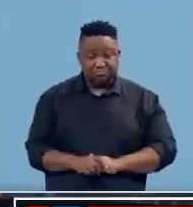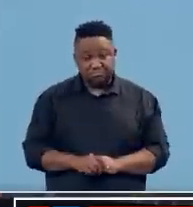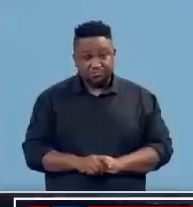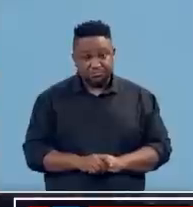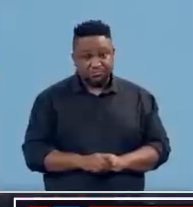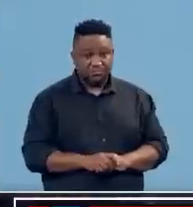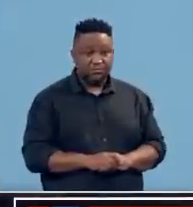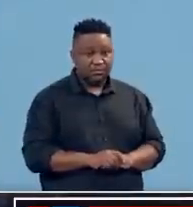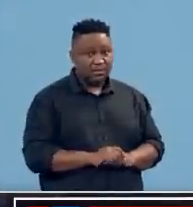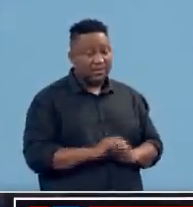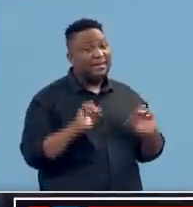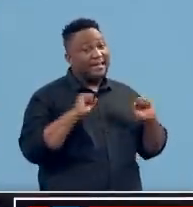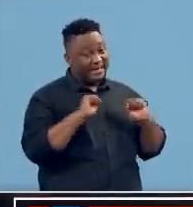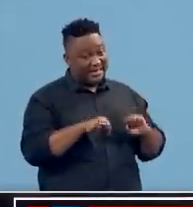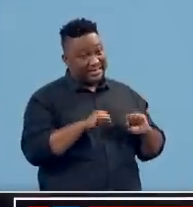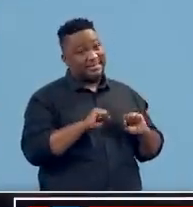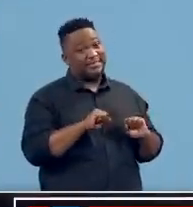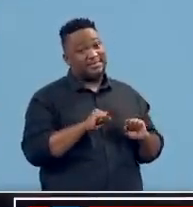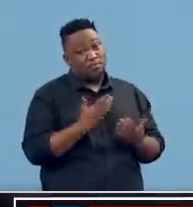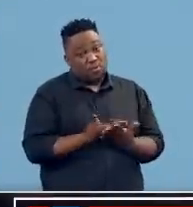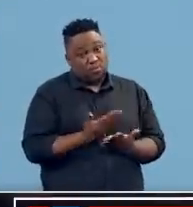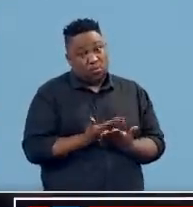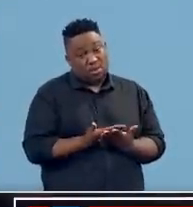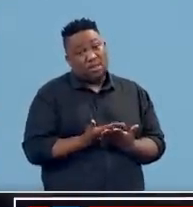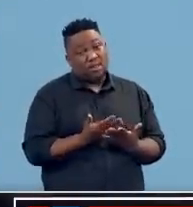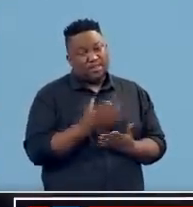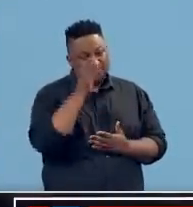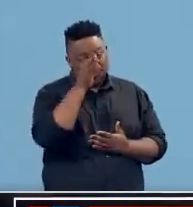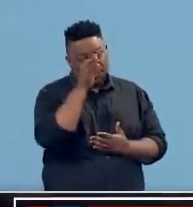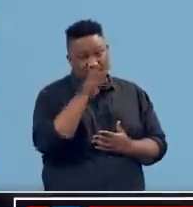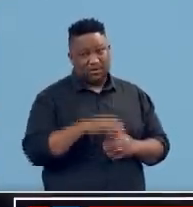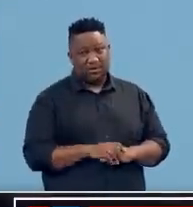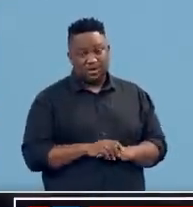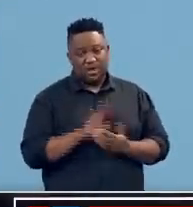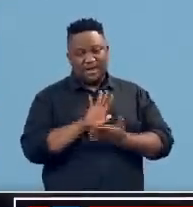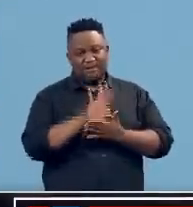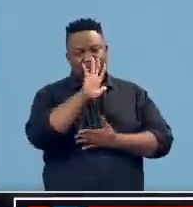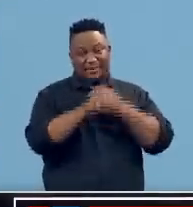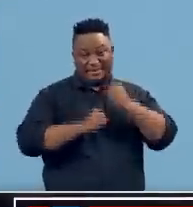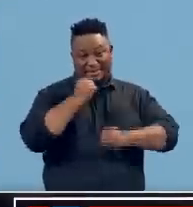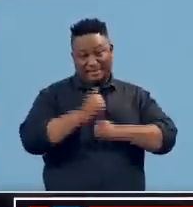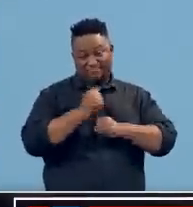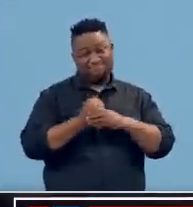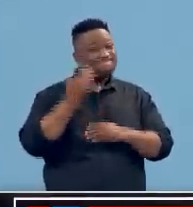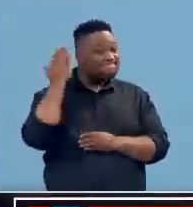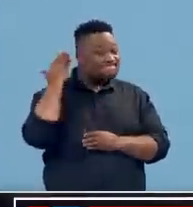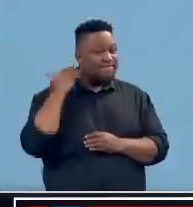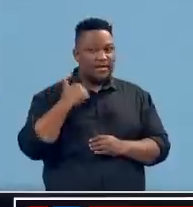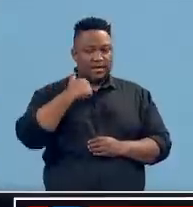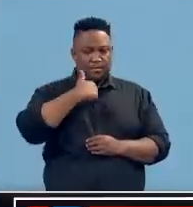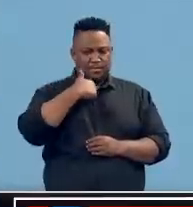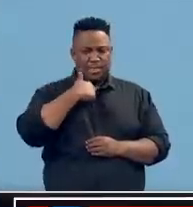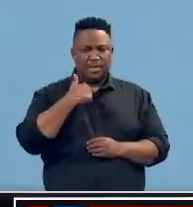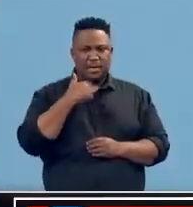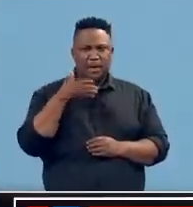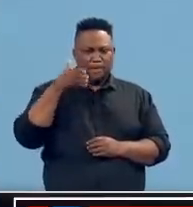There definitely is a chance that there could be further earthquakes. And in fact, about 15 years ago, I was led a study looking at the risk